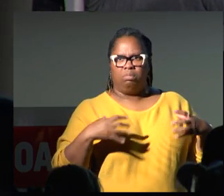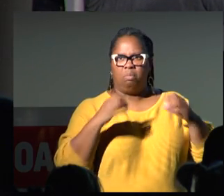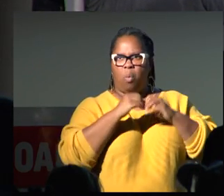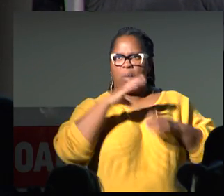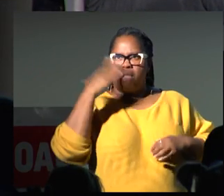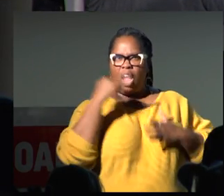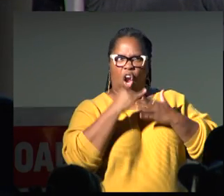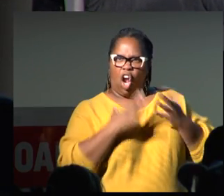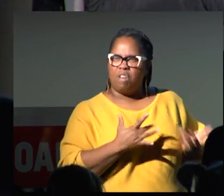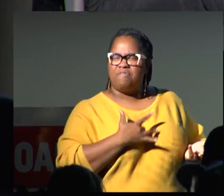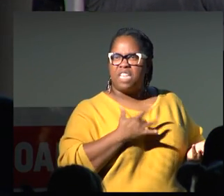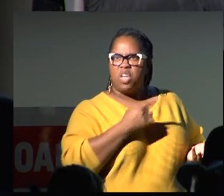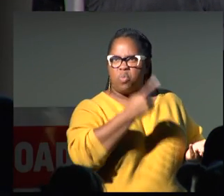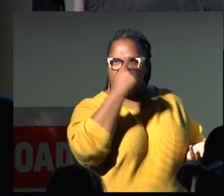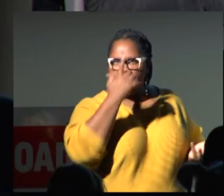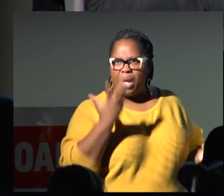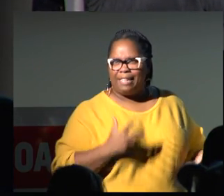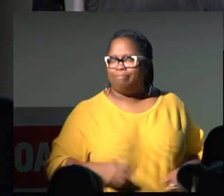What do you think?